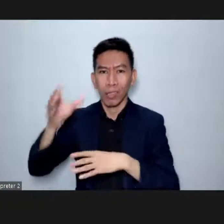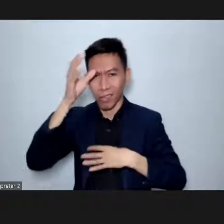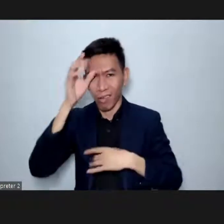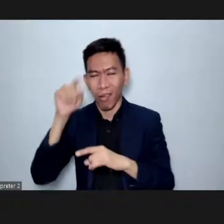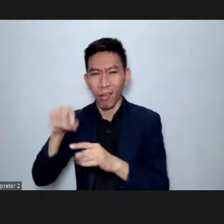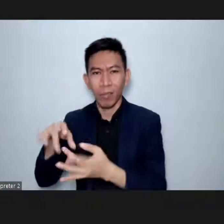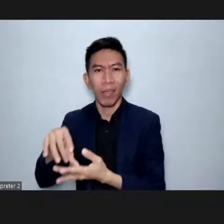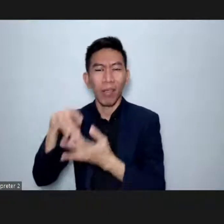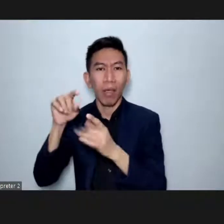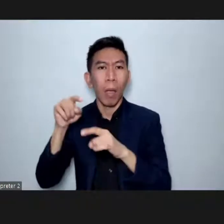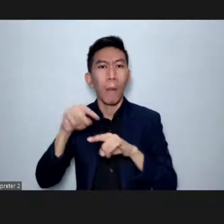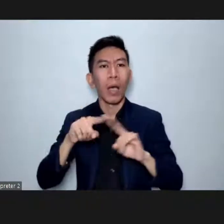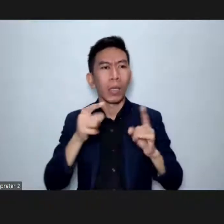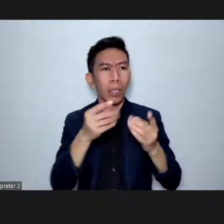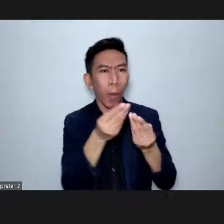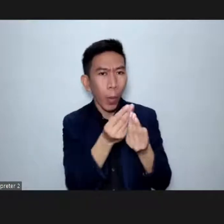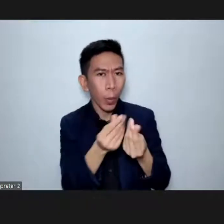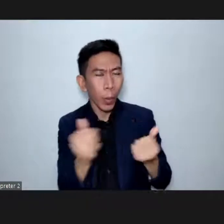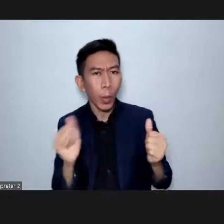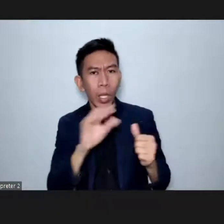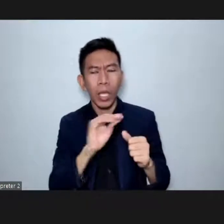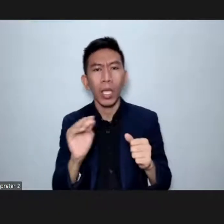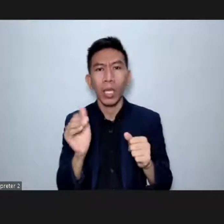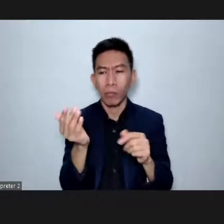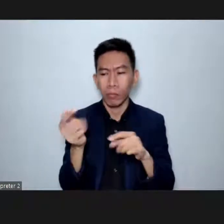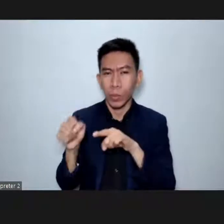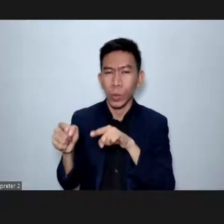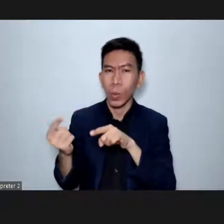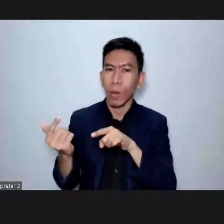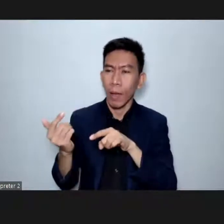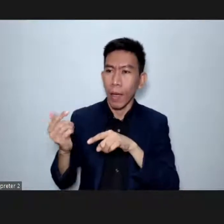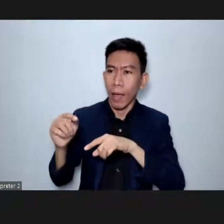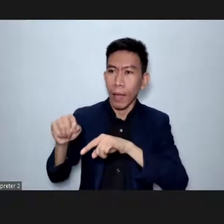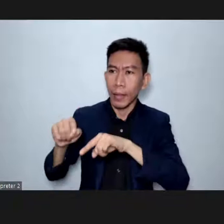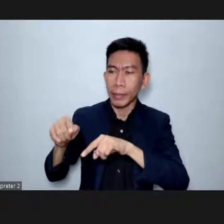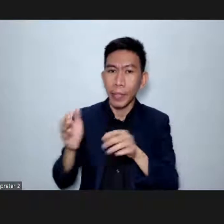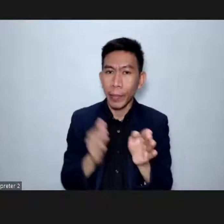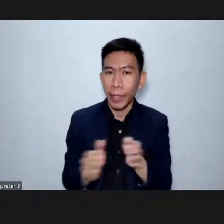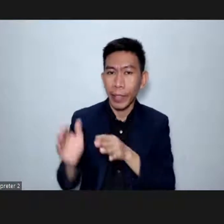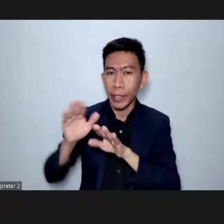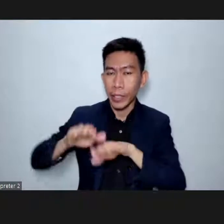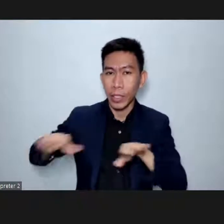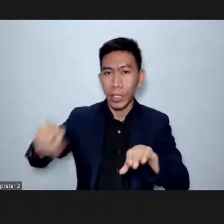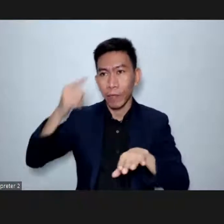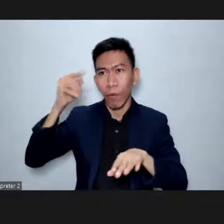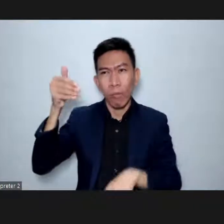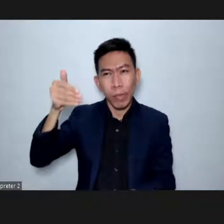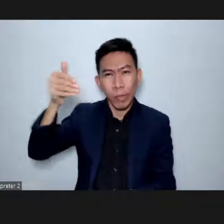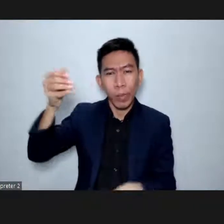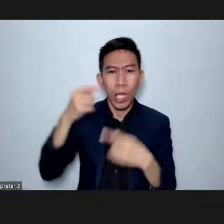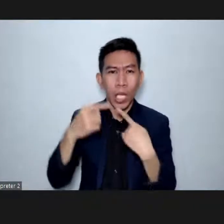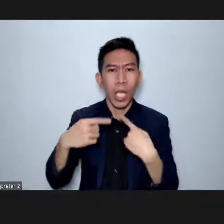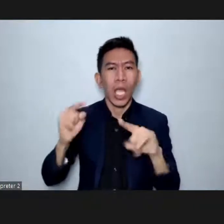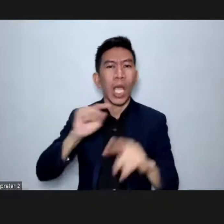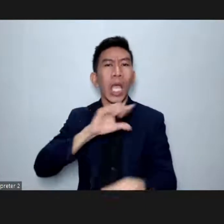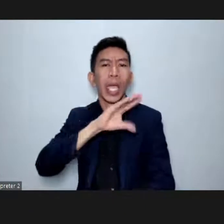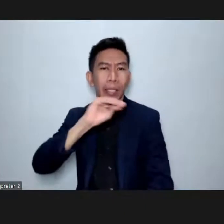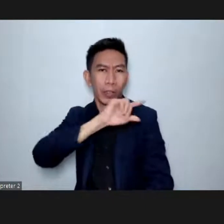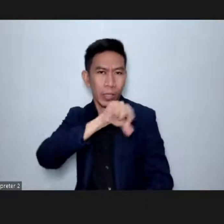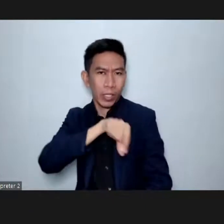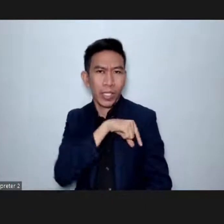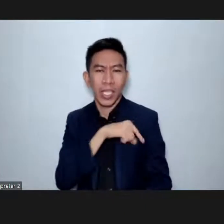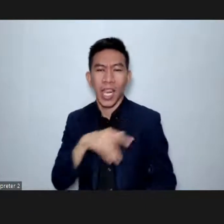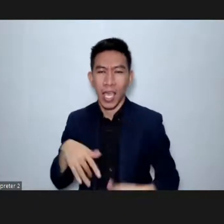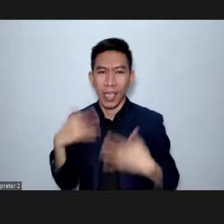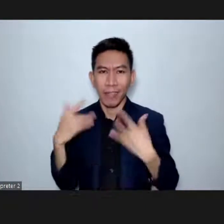cure, but to set up these children for success and to have the quality of life they truly deserve. And I'm confident the